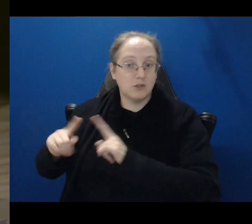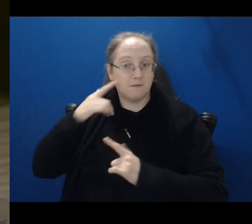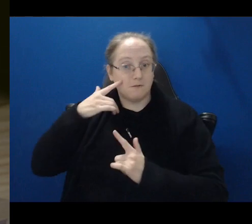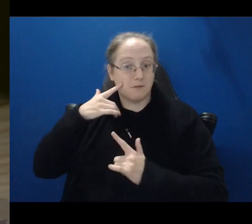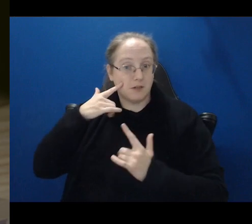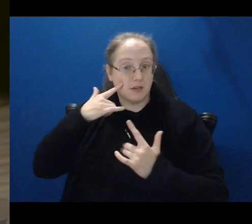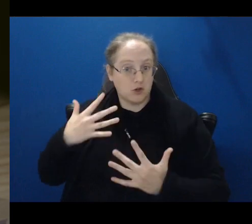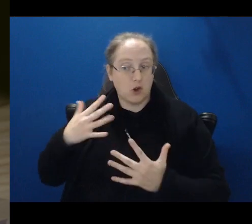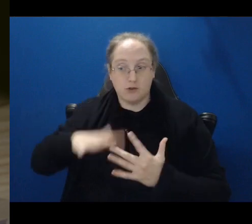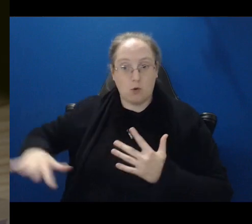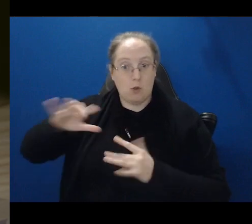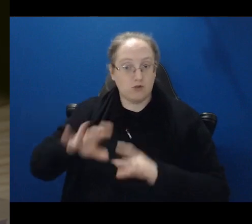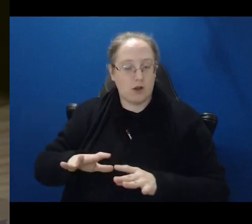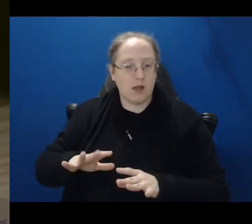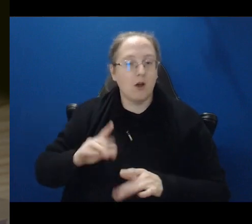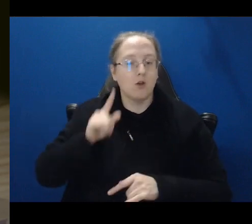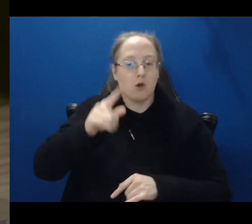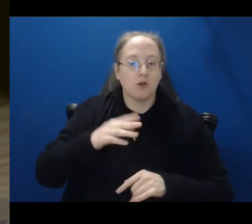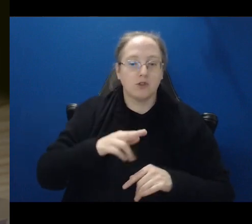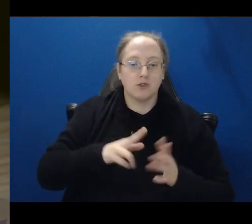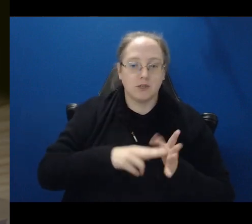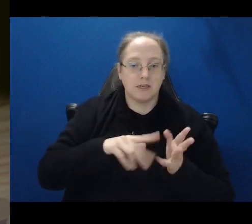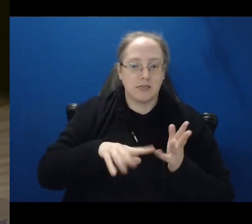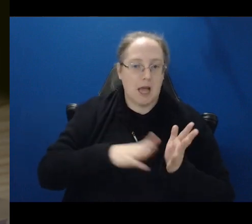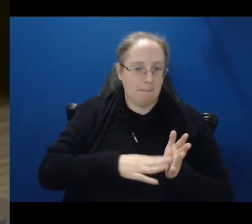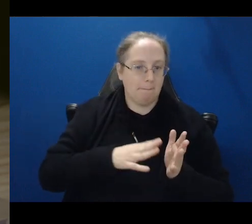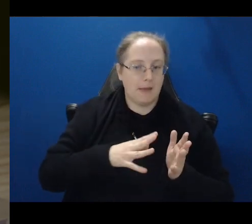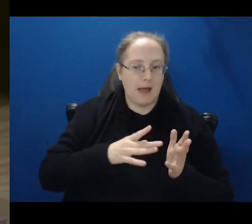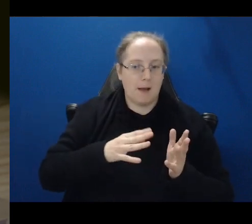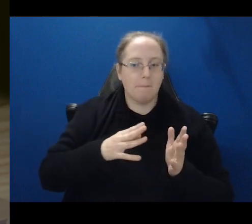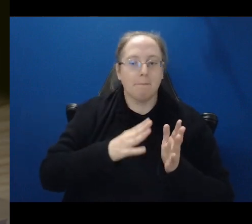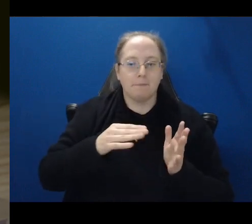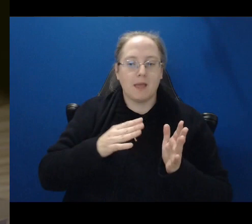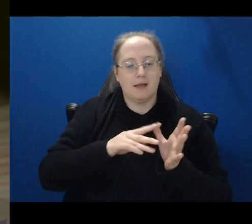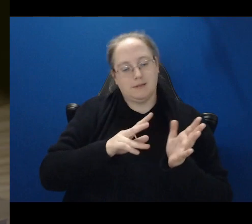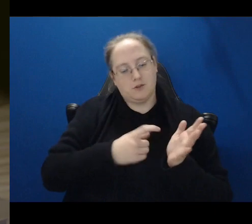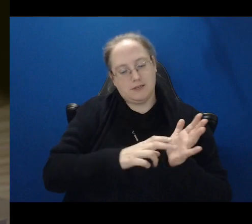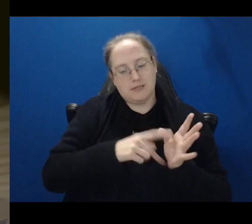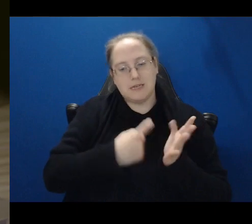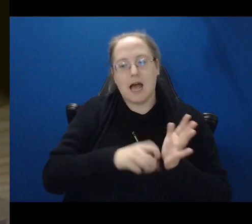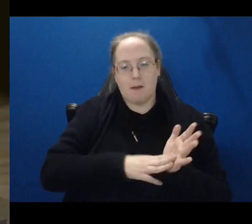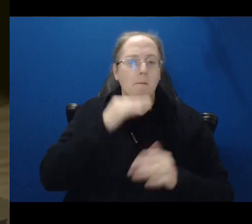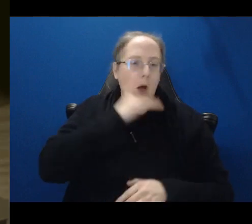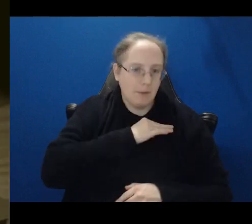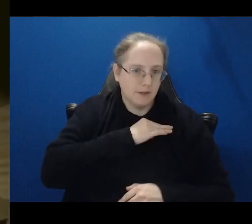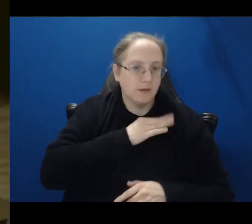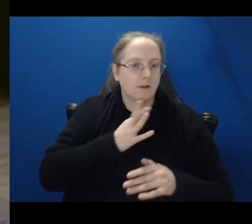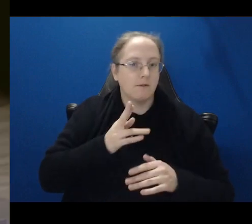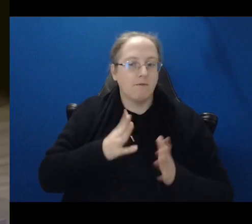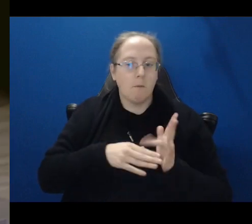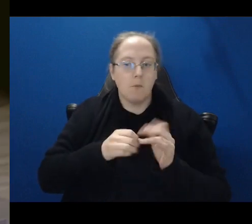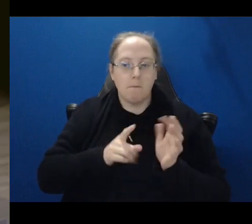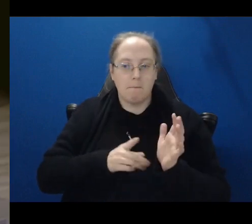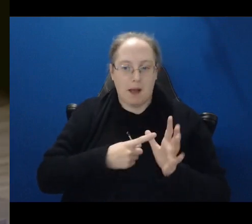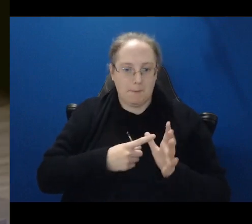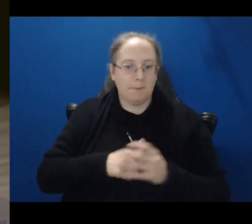be Naarm or Melbourne at Mooma. So really looking forward to seeing the work there too. So will you join me